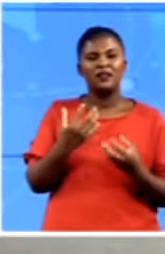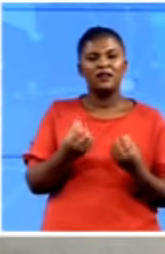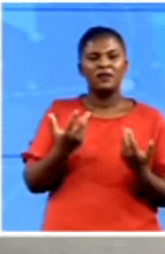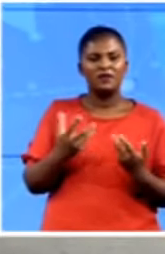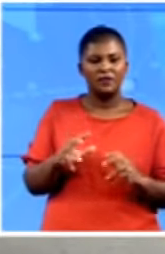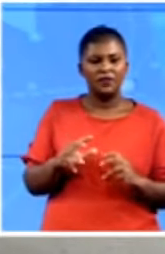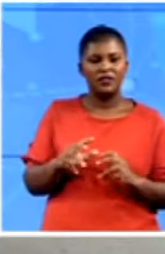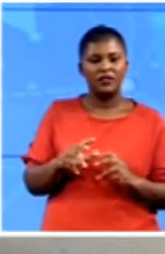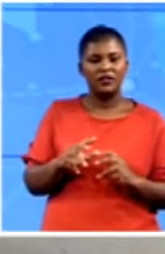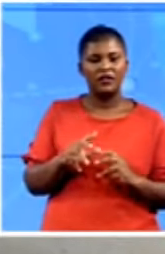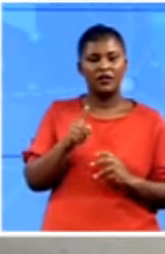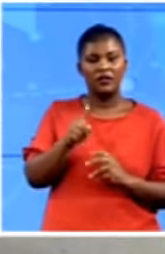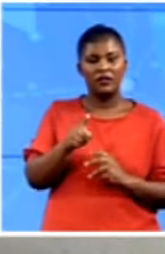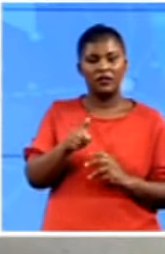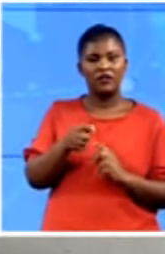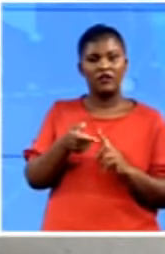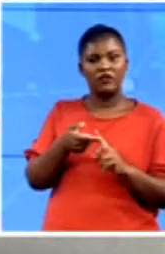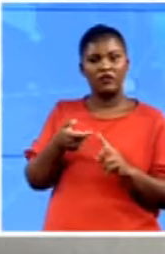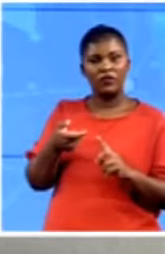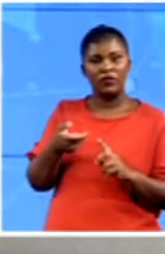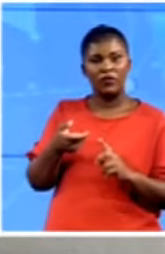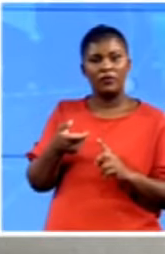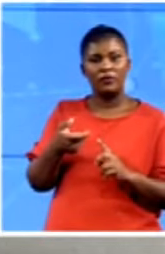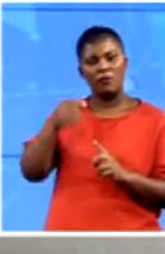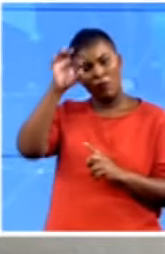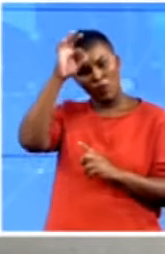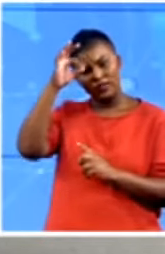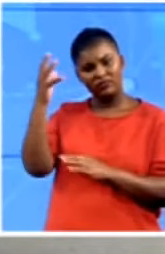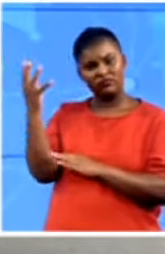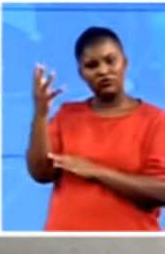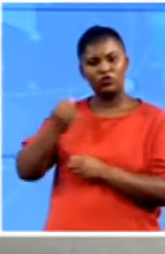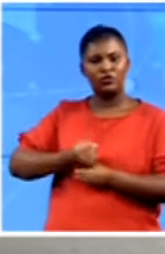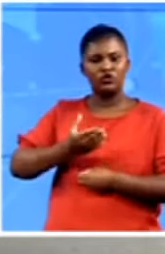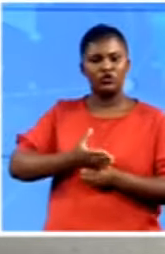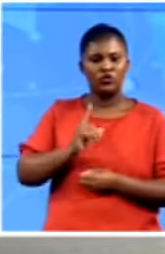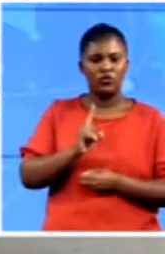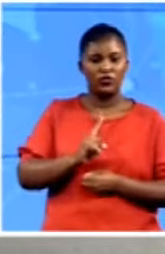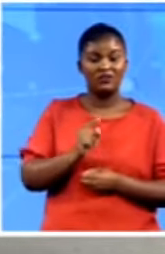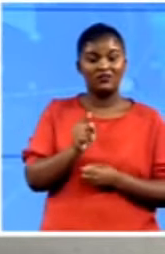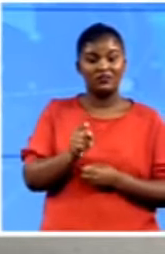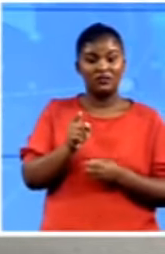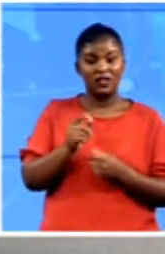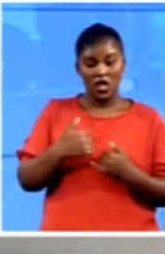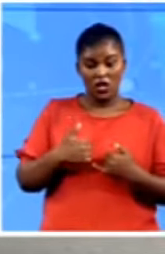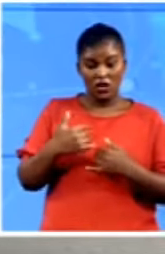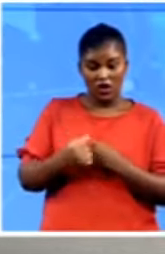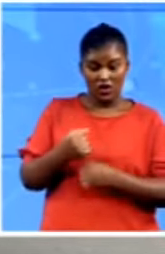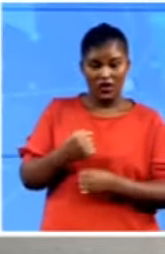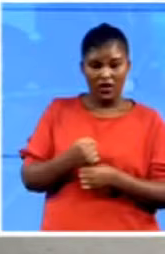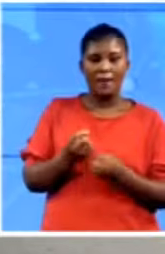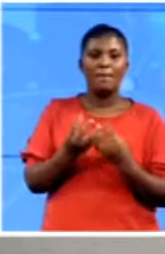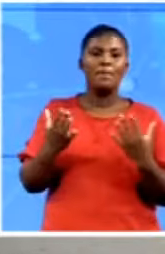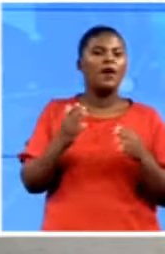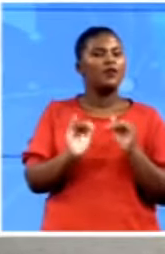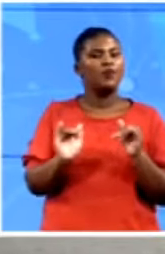from, police to ensure that, as the year starts, as many people start going back to work now, and of course,